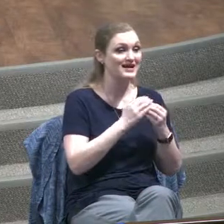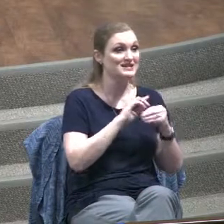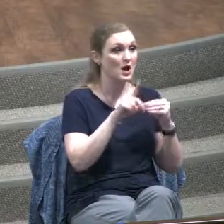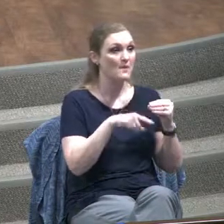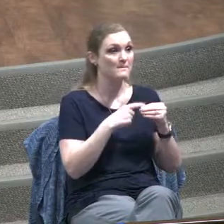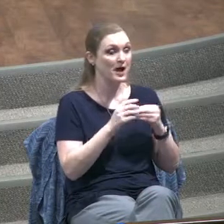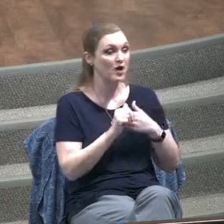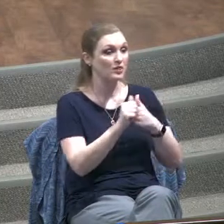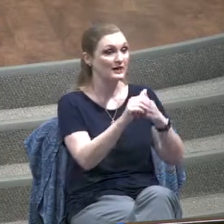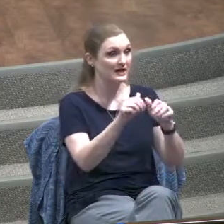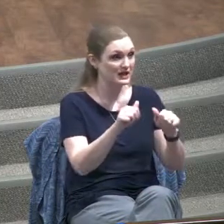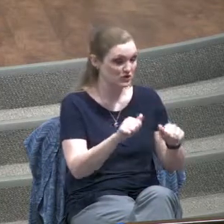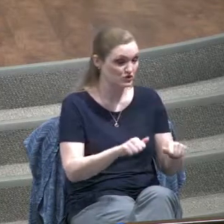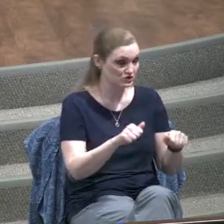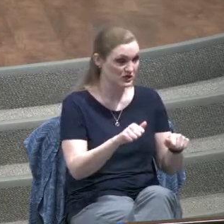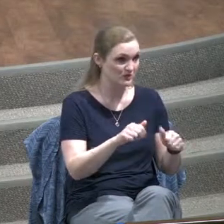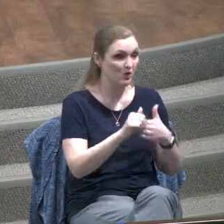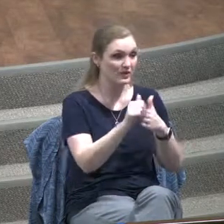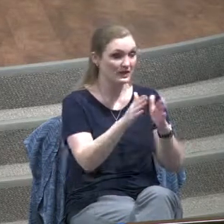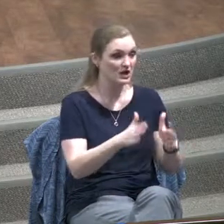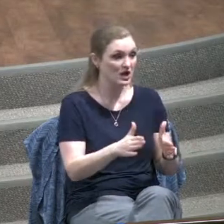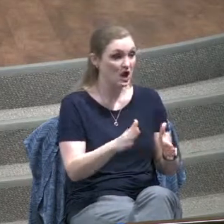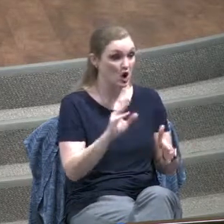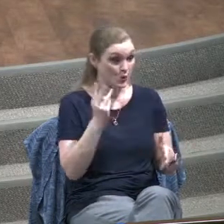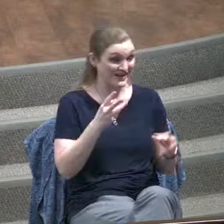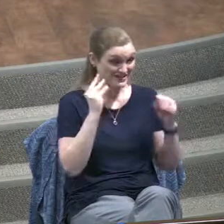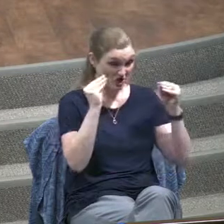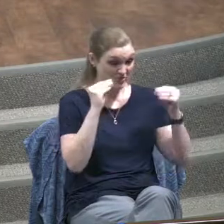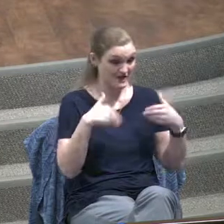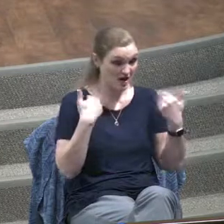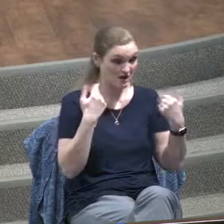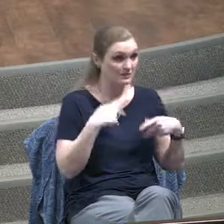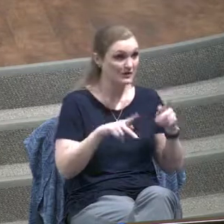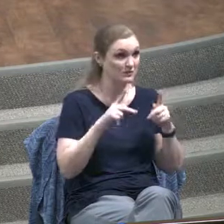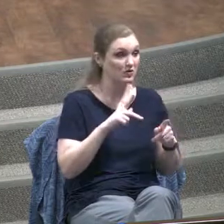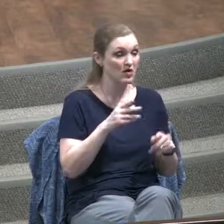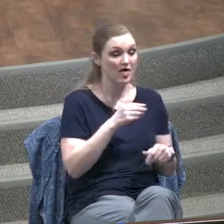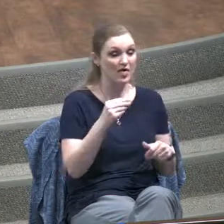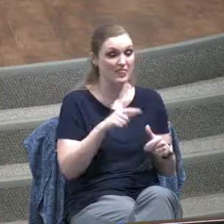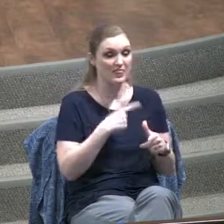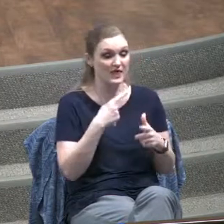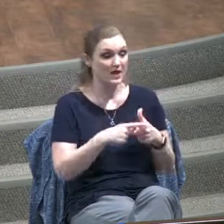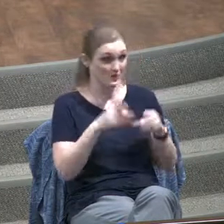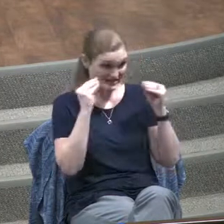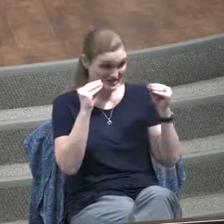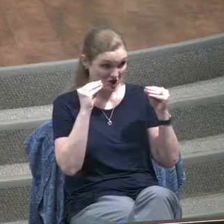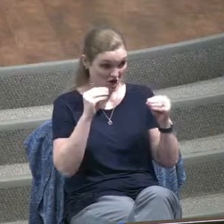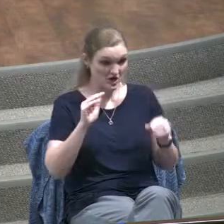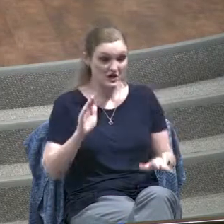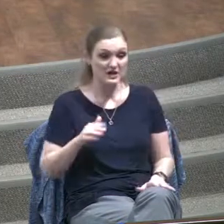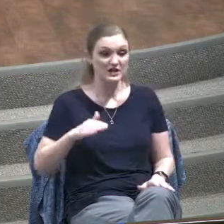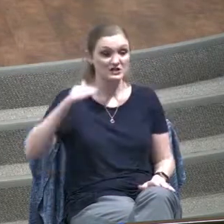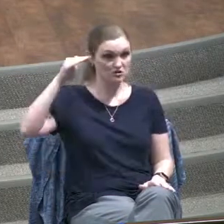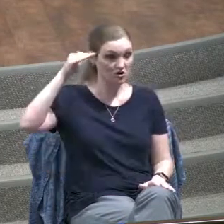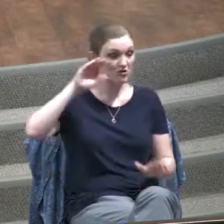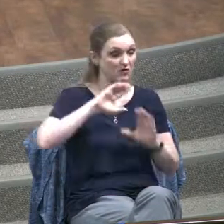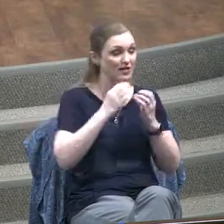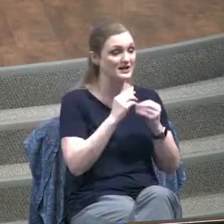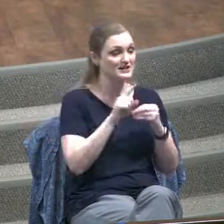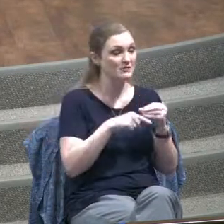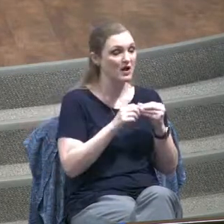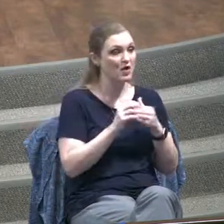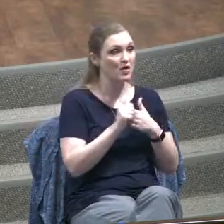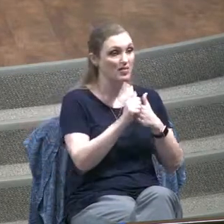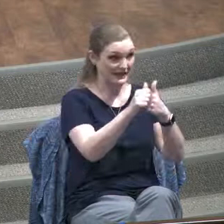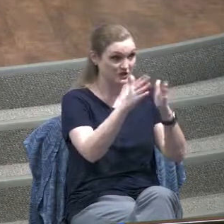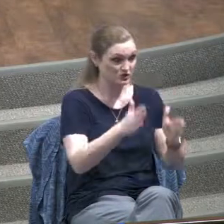that we taught it to the young people. And then I think a couple of years ago, we actually taught an adult class on leadership. Leadership is